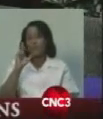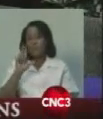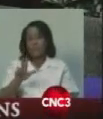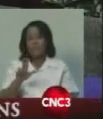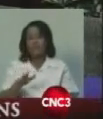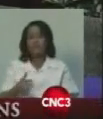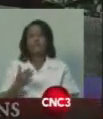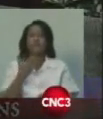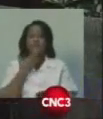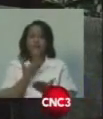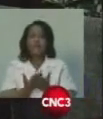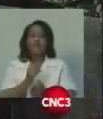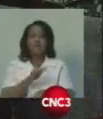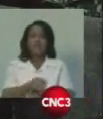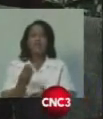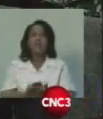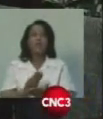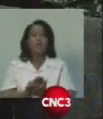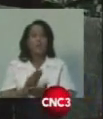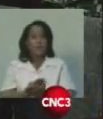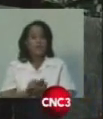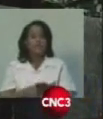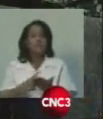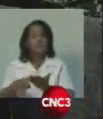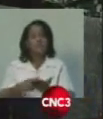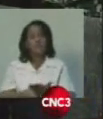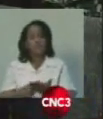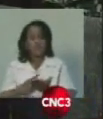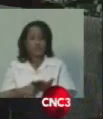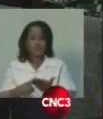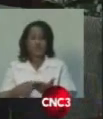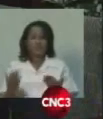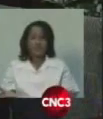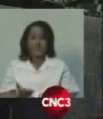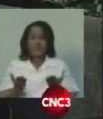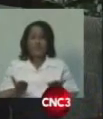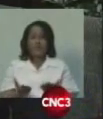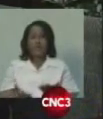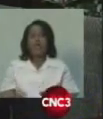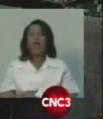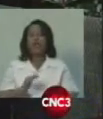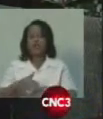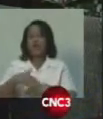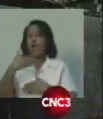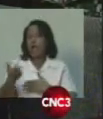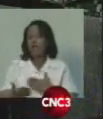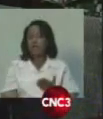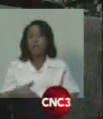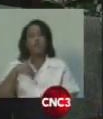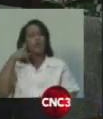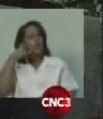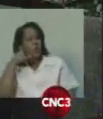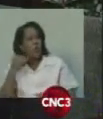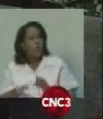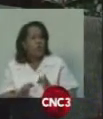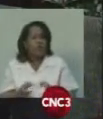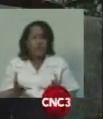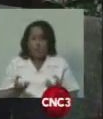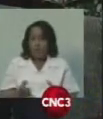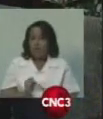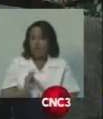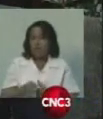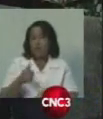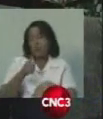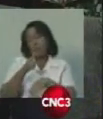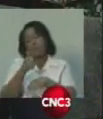tonight's post-budget forum is to engage you, members of the public, through text messages and phone calls. And here in our audience, we have representatives